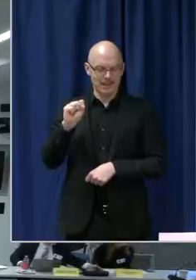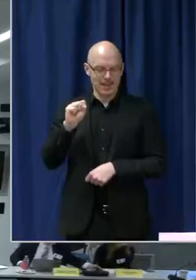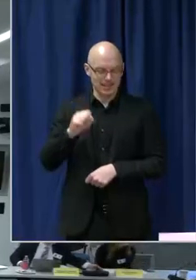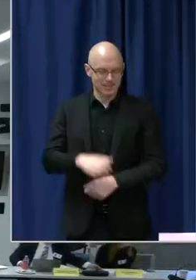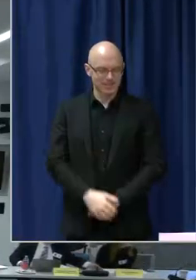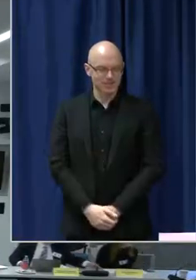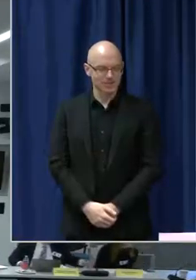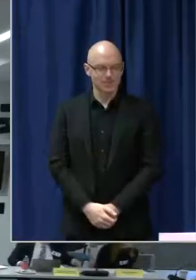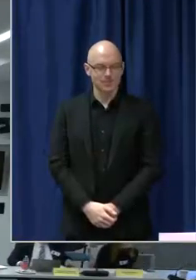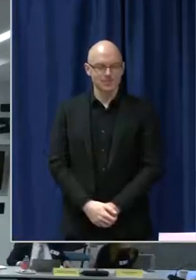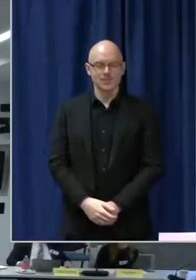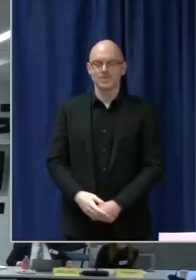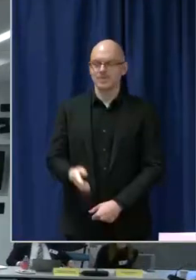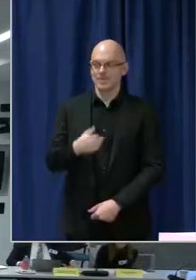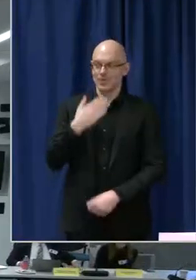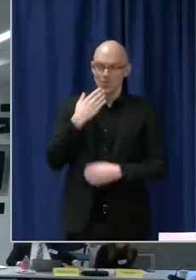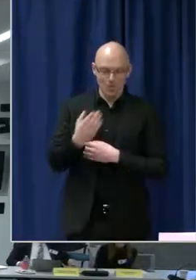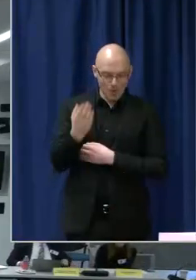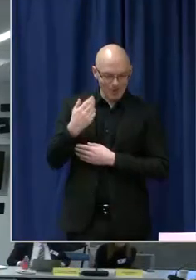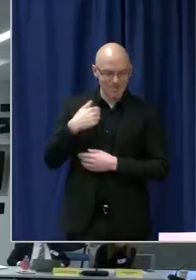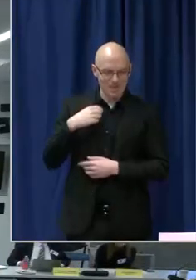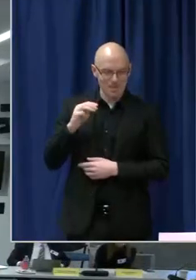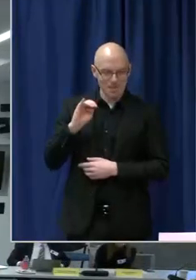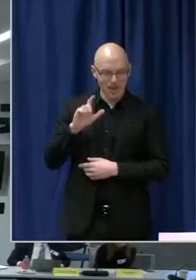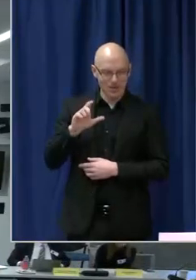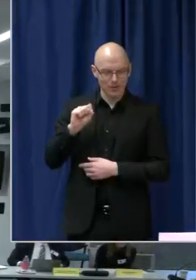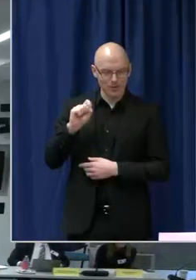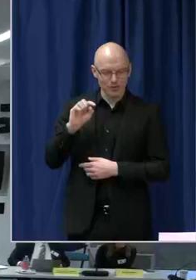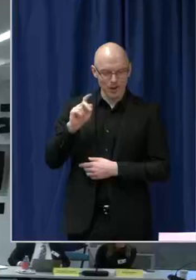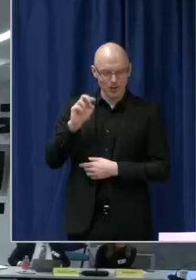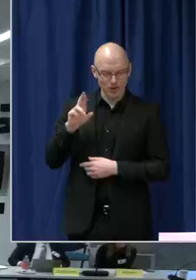Good morning, everybody. Michael Strecker with Clear Captions.